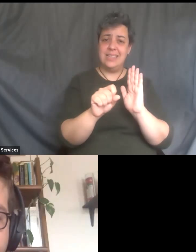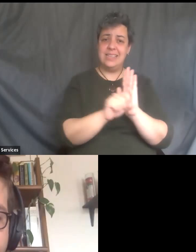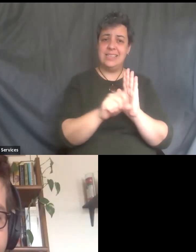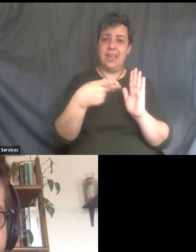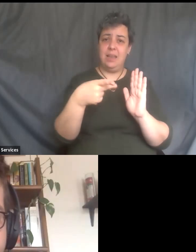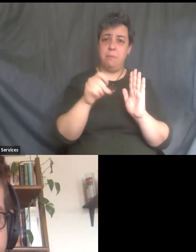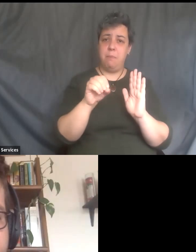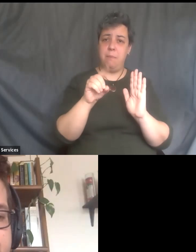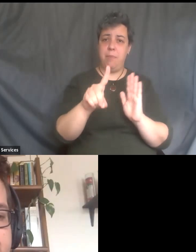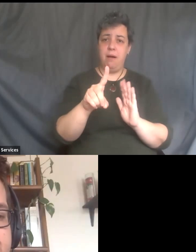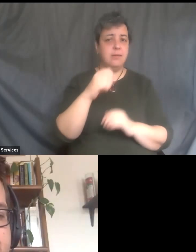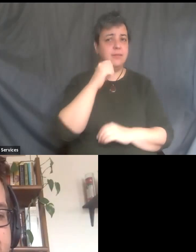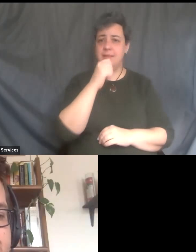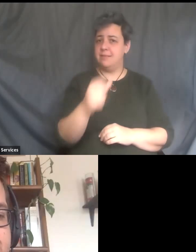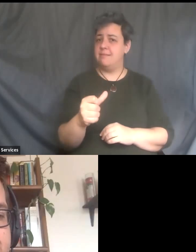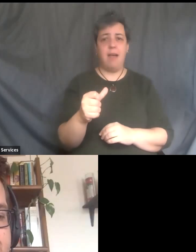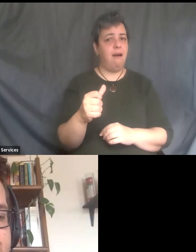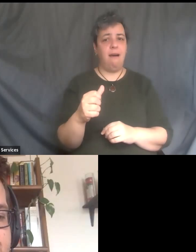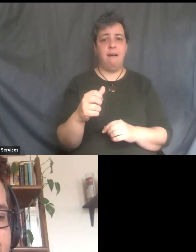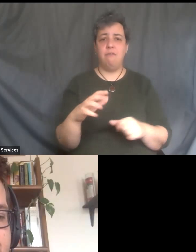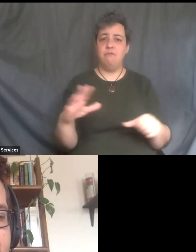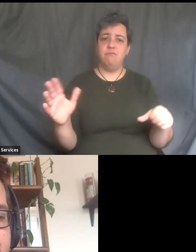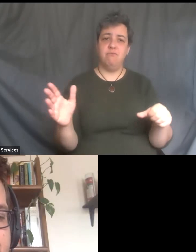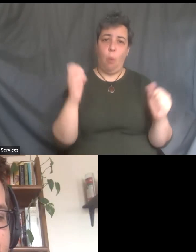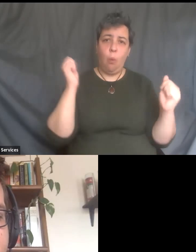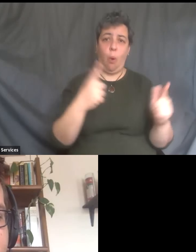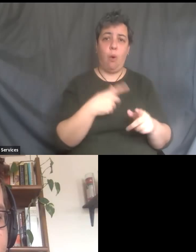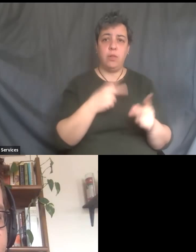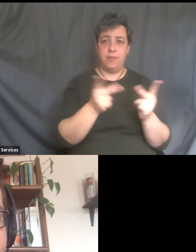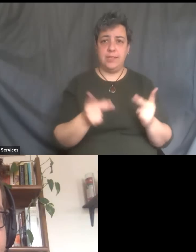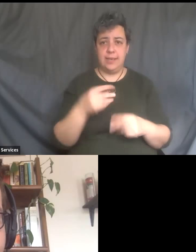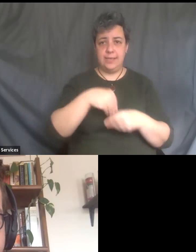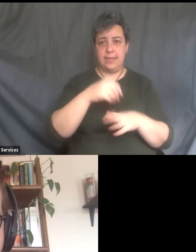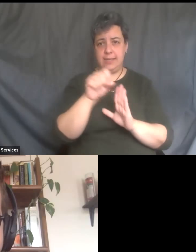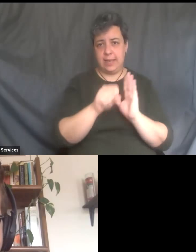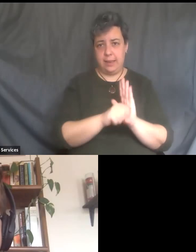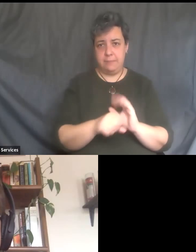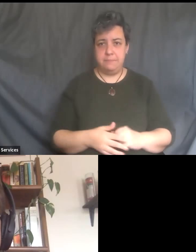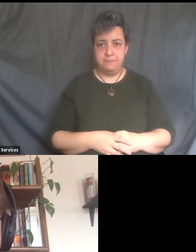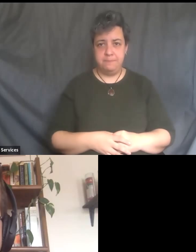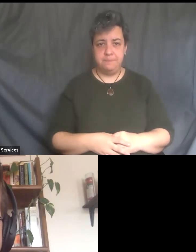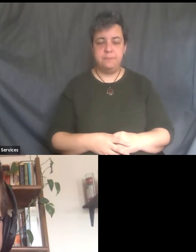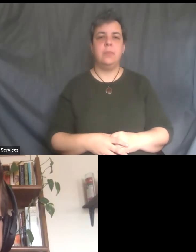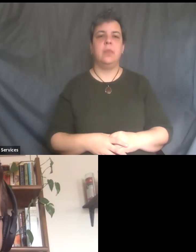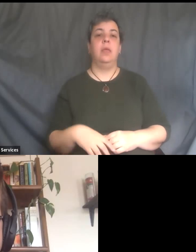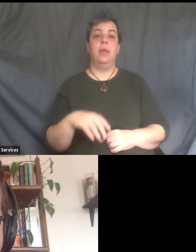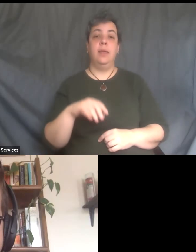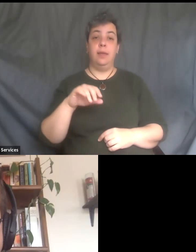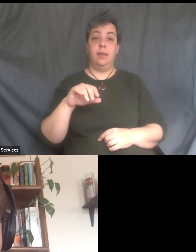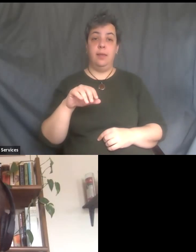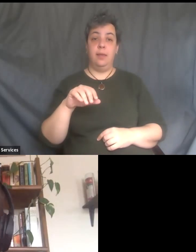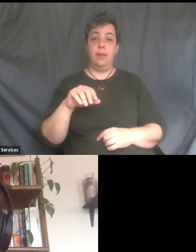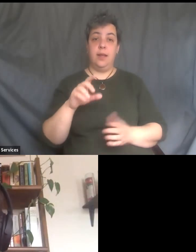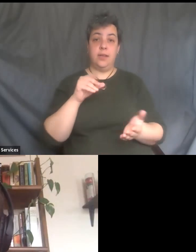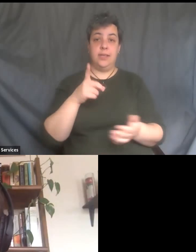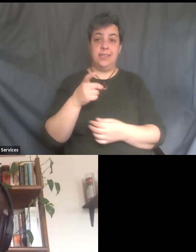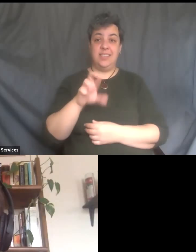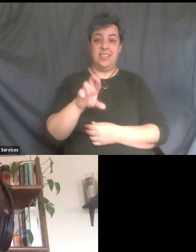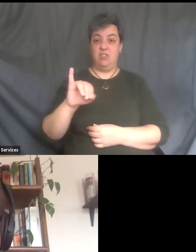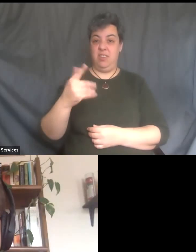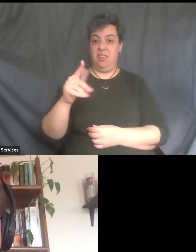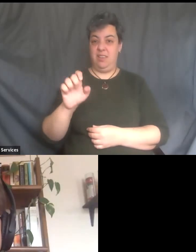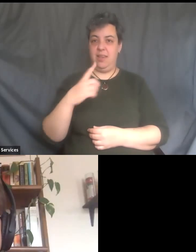The website? So the website If you go to the Vaccine Finder